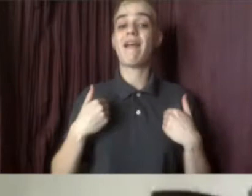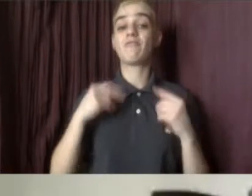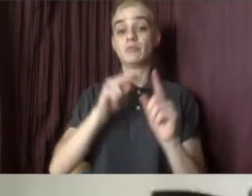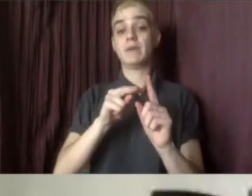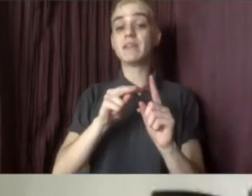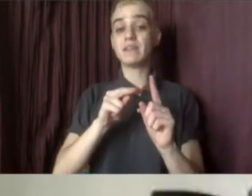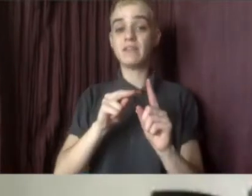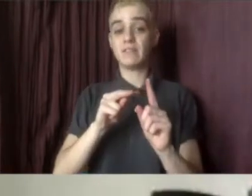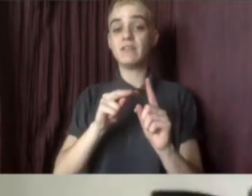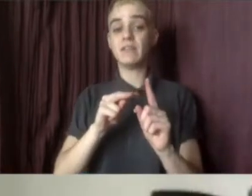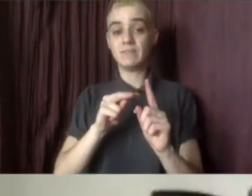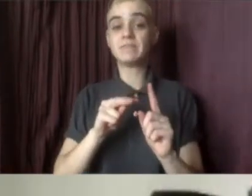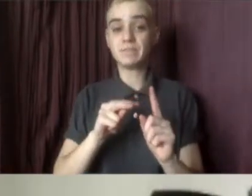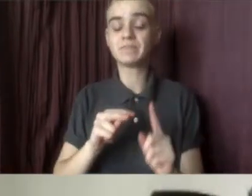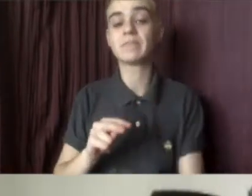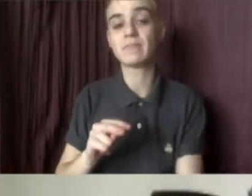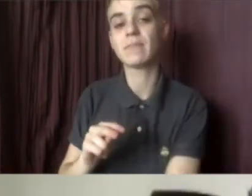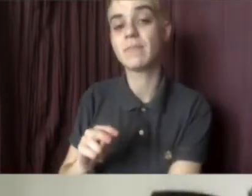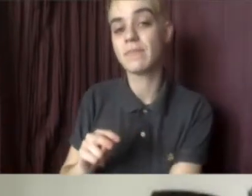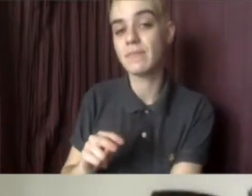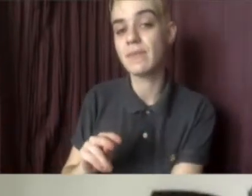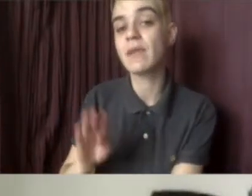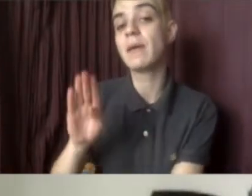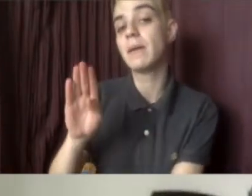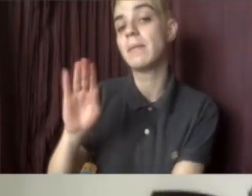many different things and have what I've coined